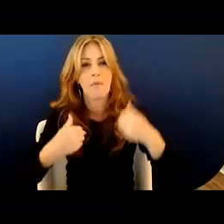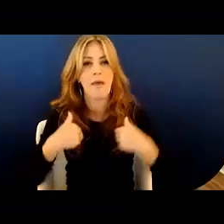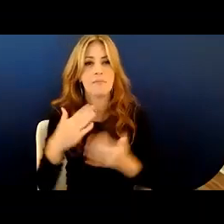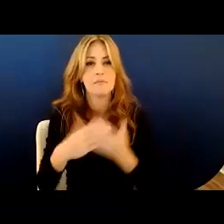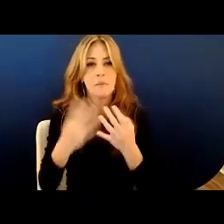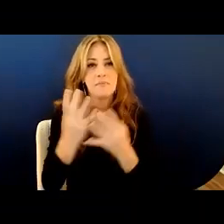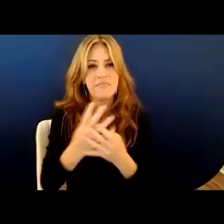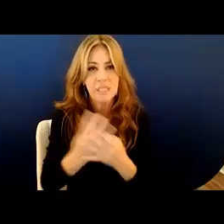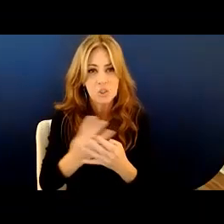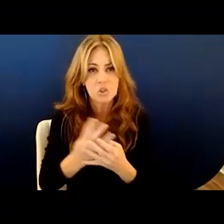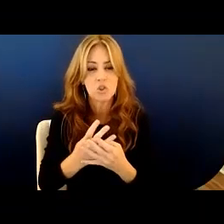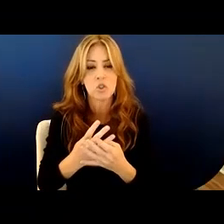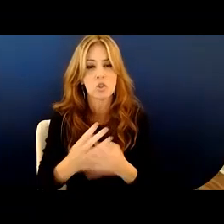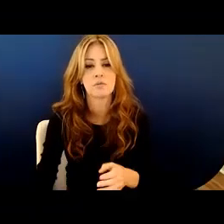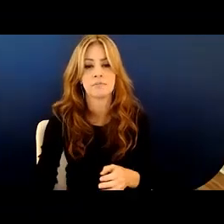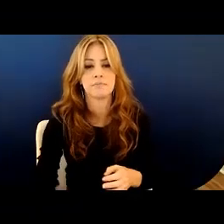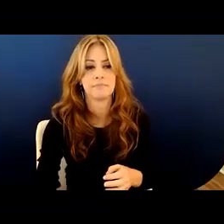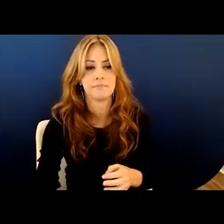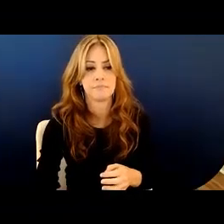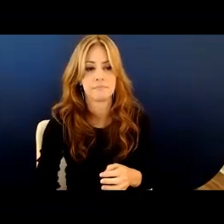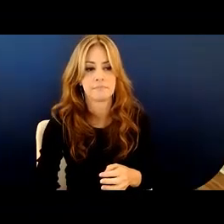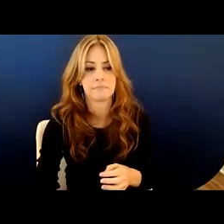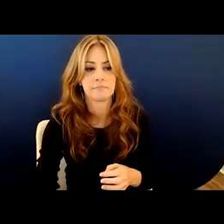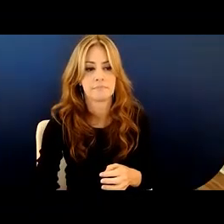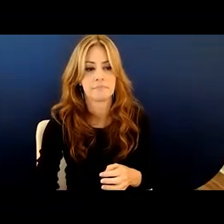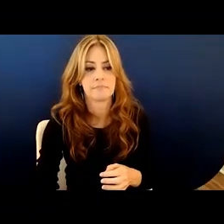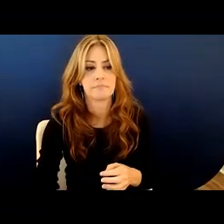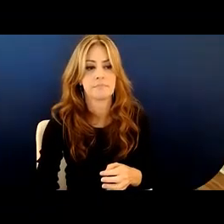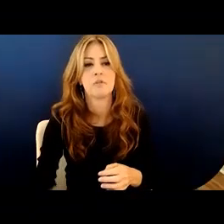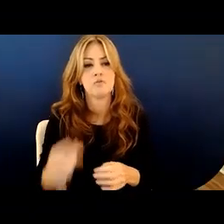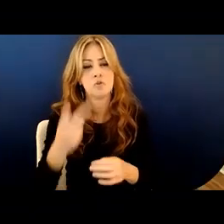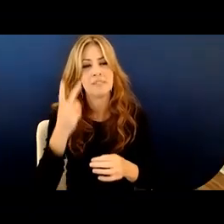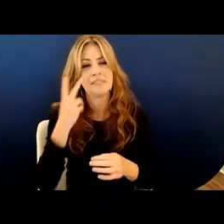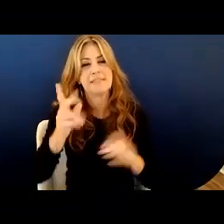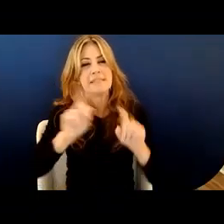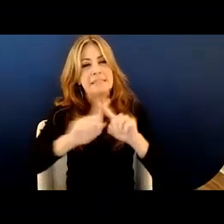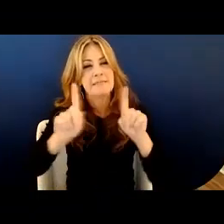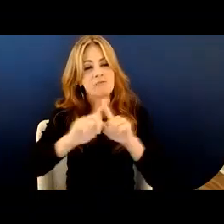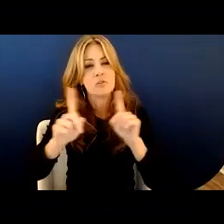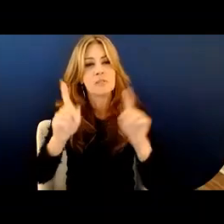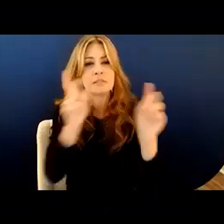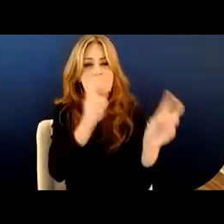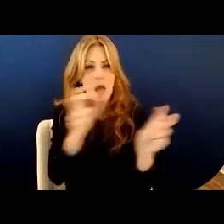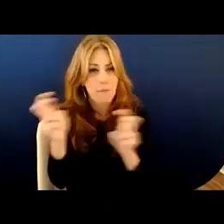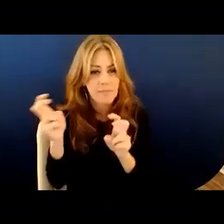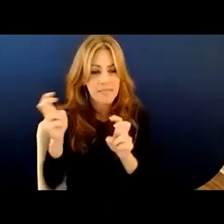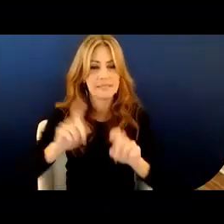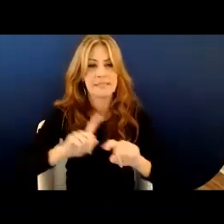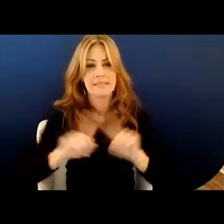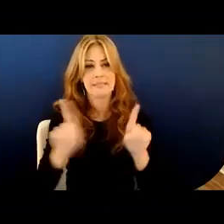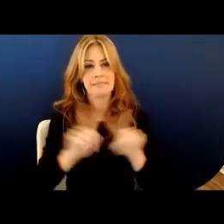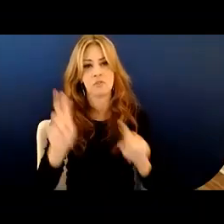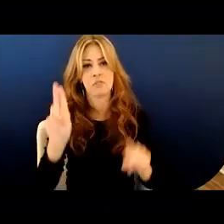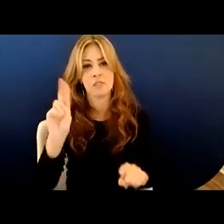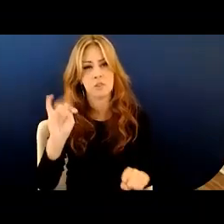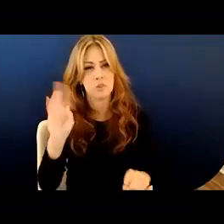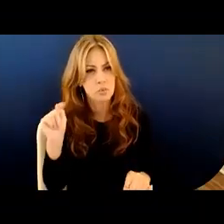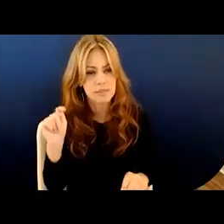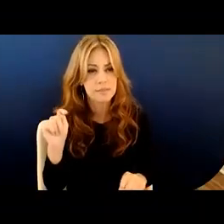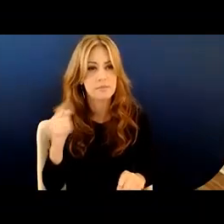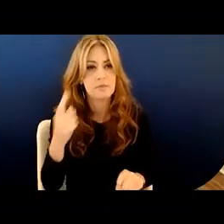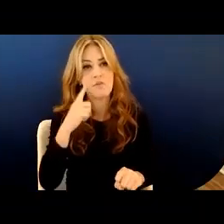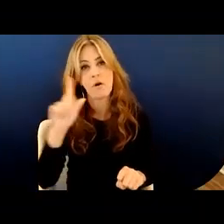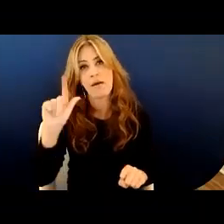to zero in on different topics and different units of